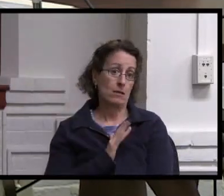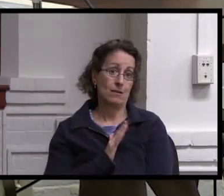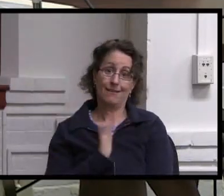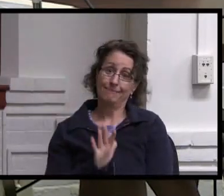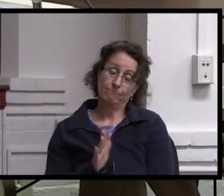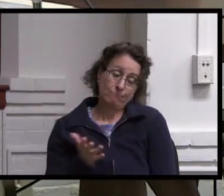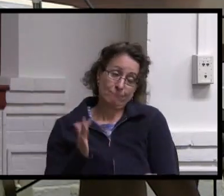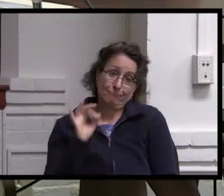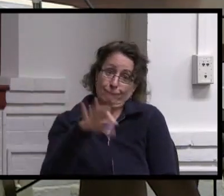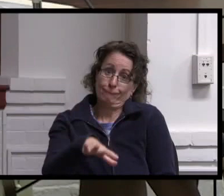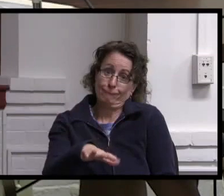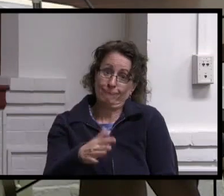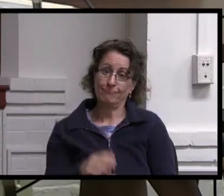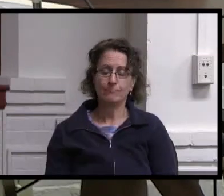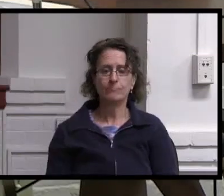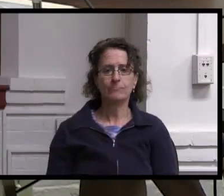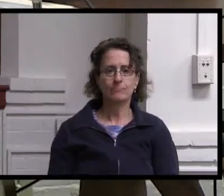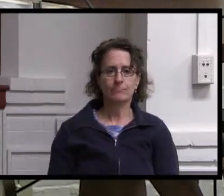to share.